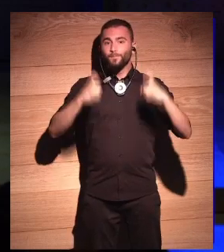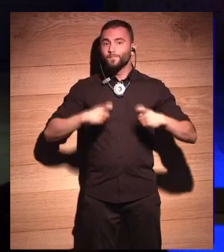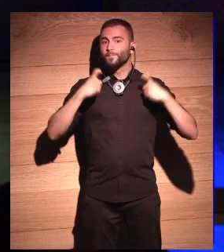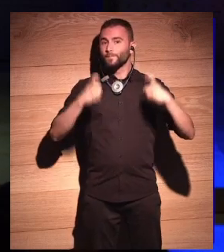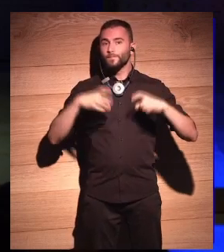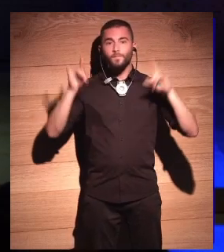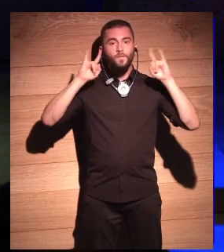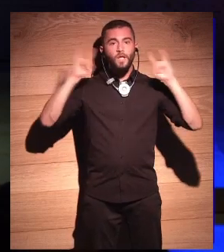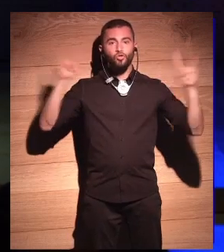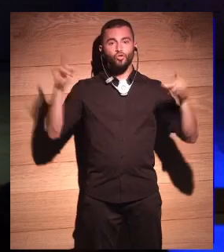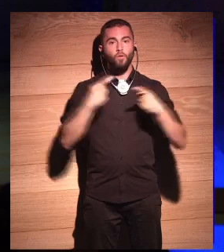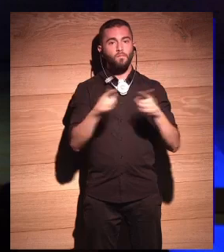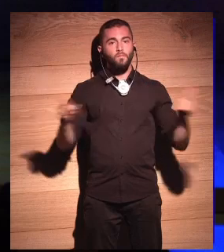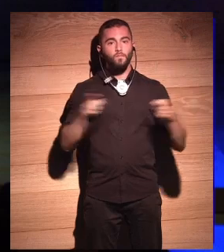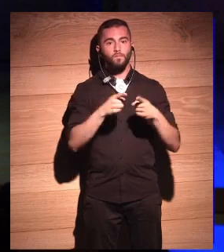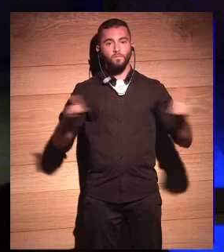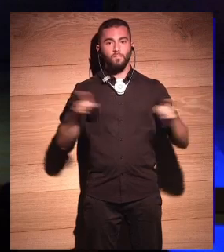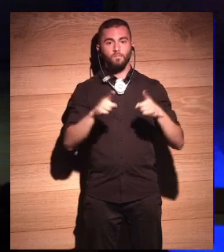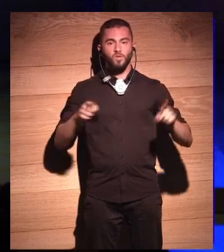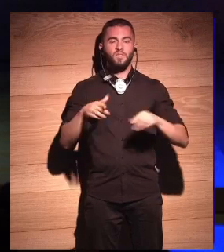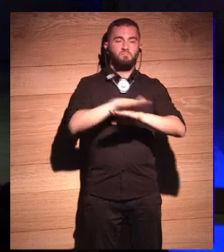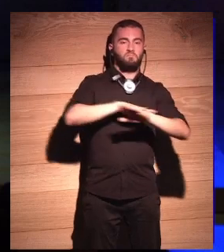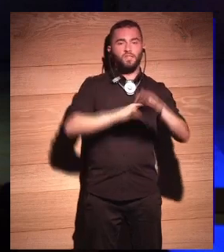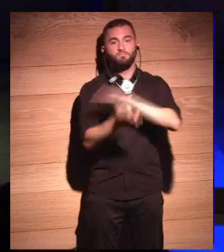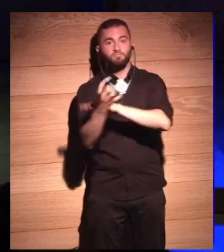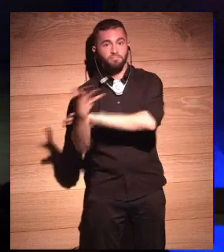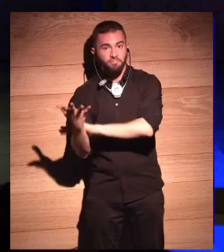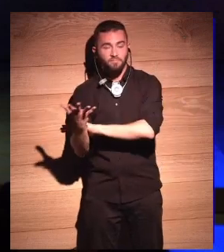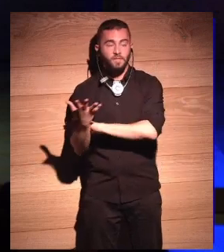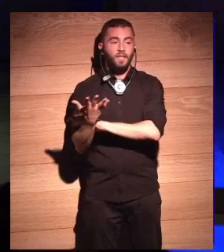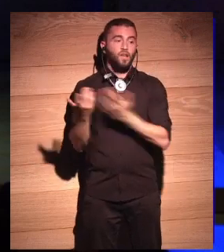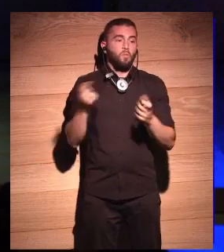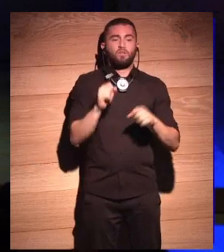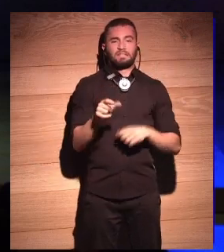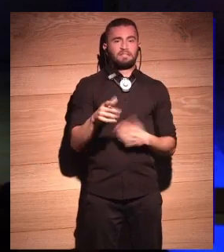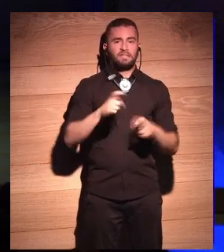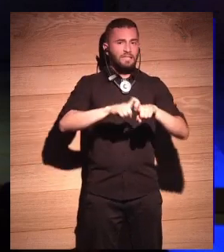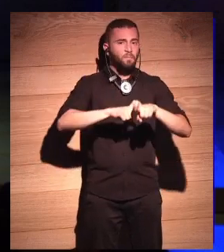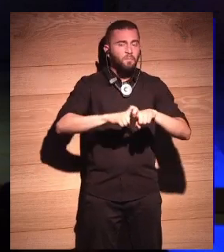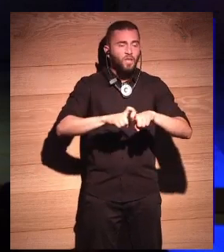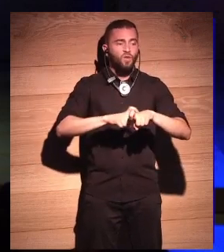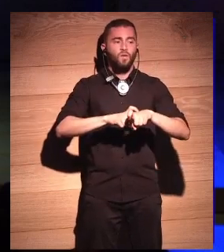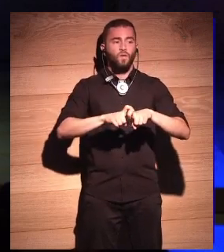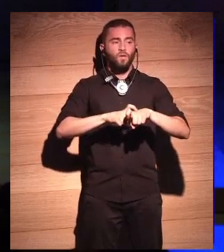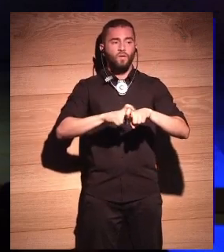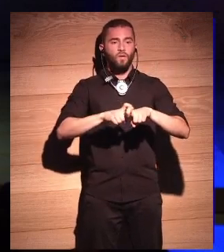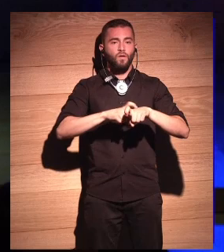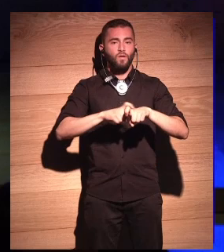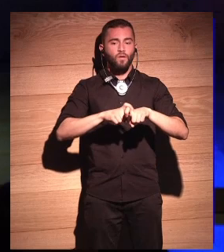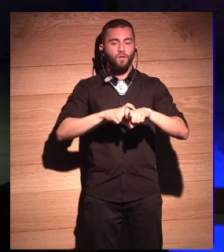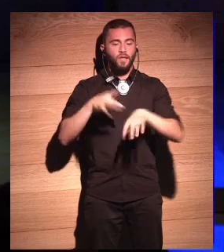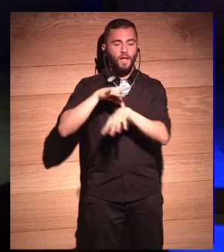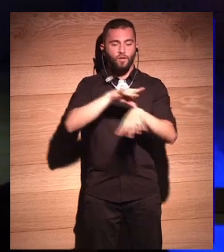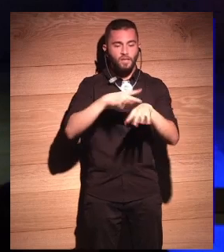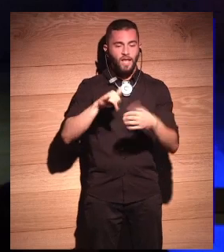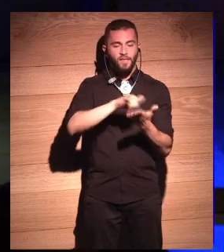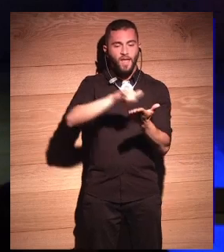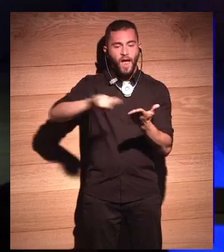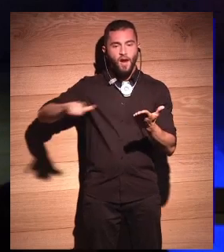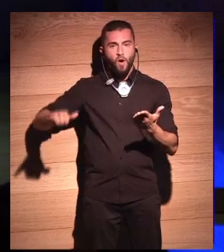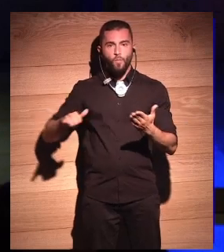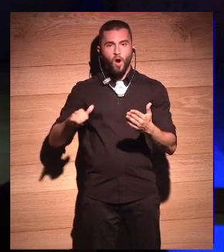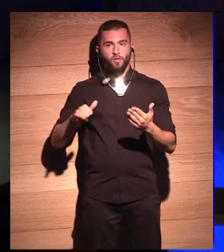in the airport, you know, sort of really not nice, but just I make it work. And then I